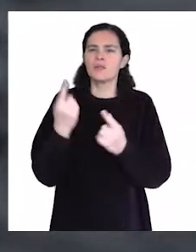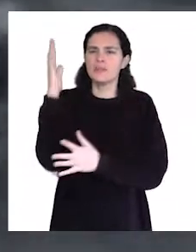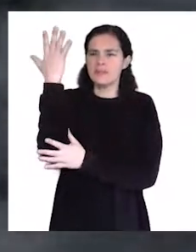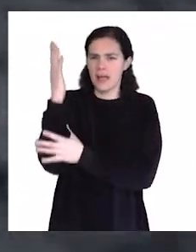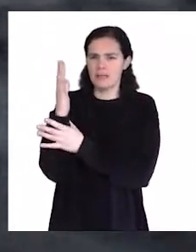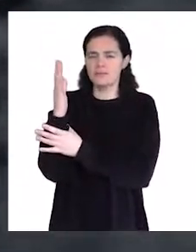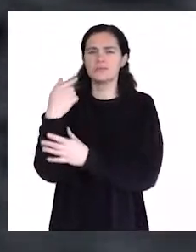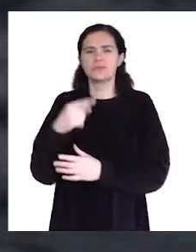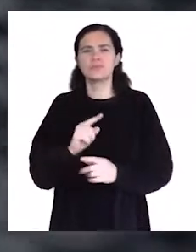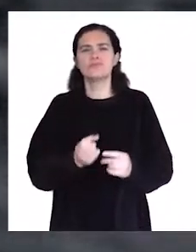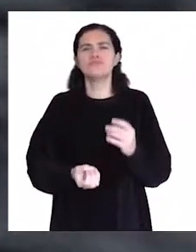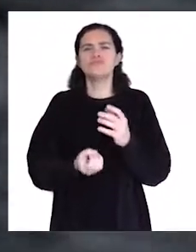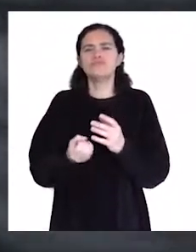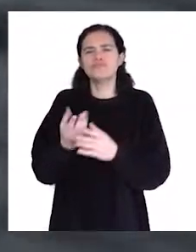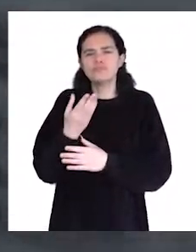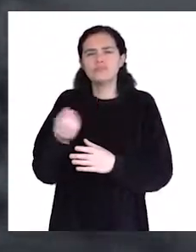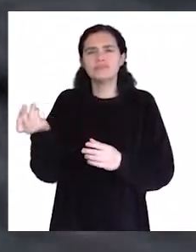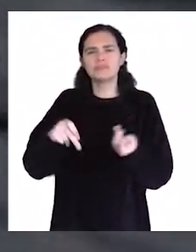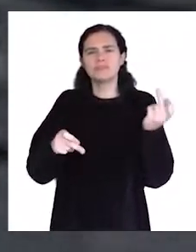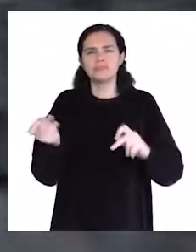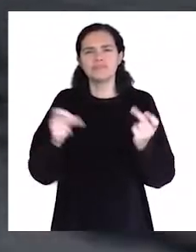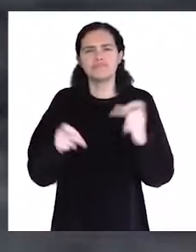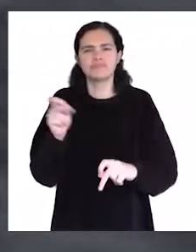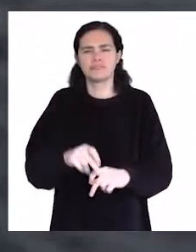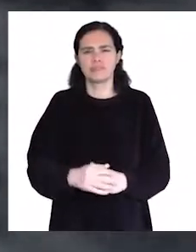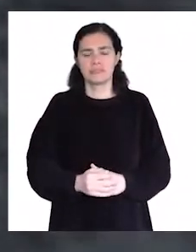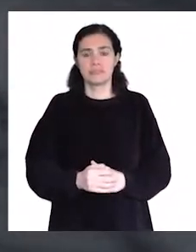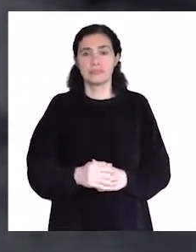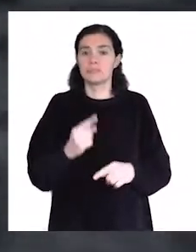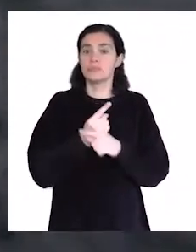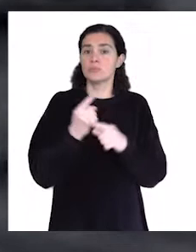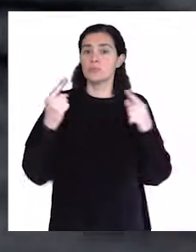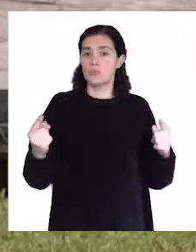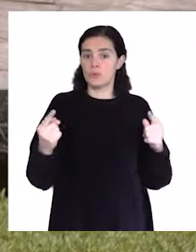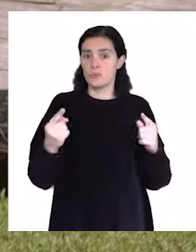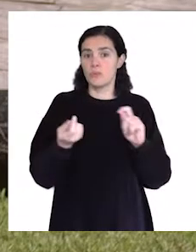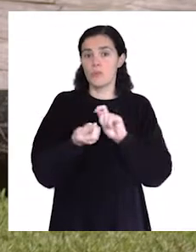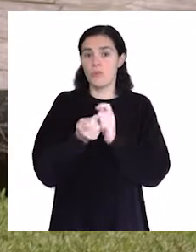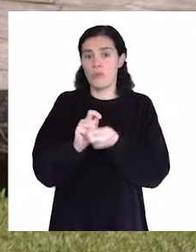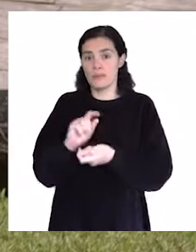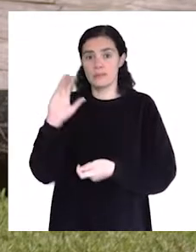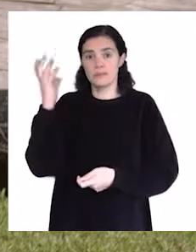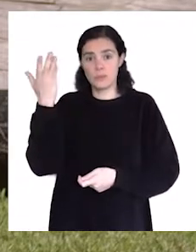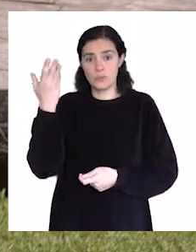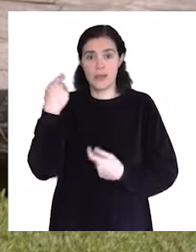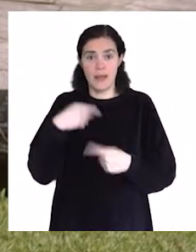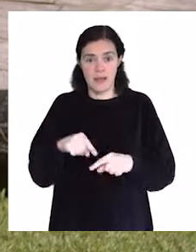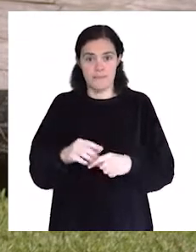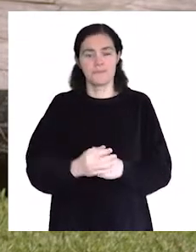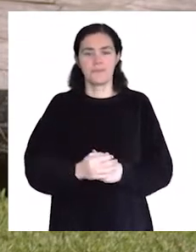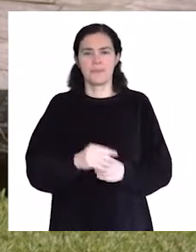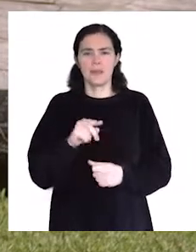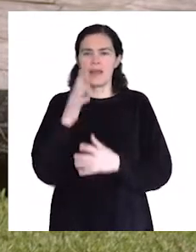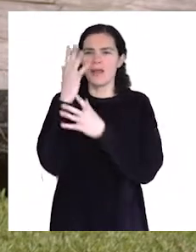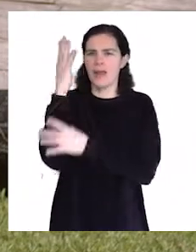Some of these trees started to appear more and more because of the climate change. A lot of